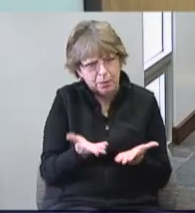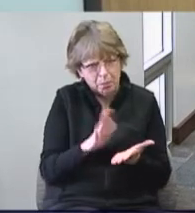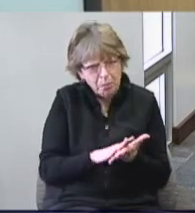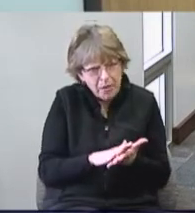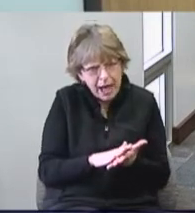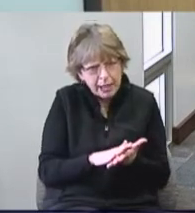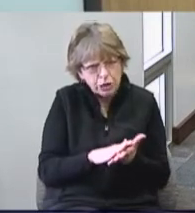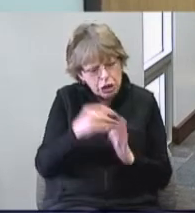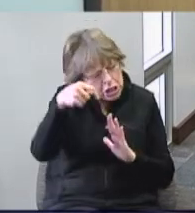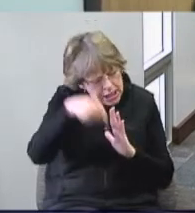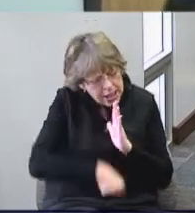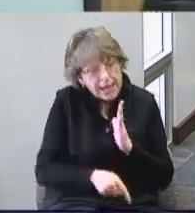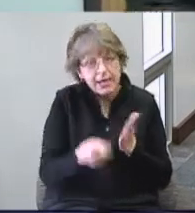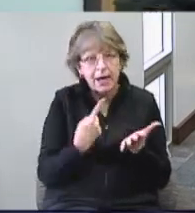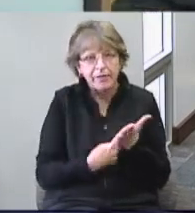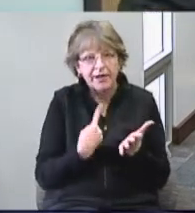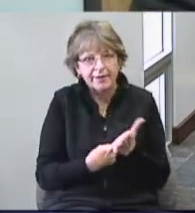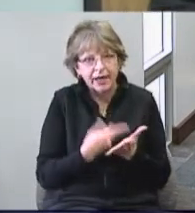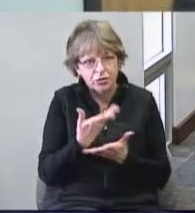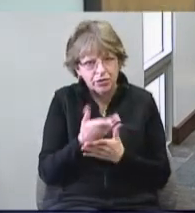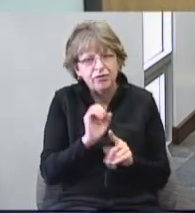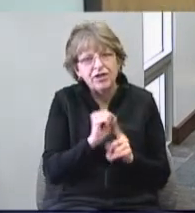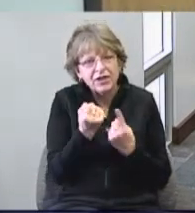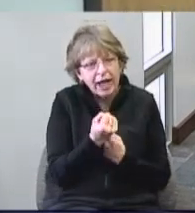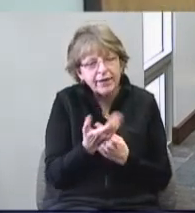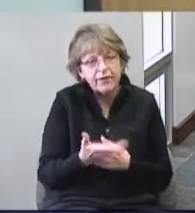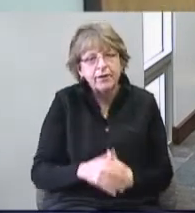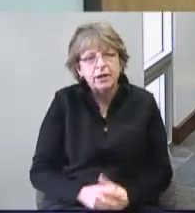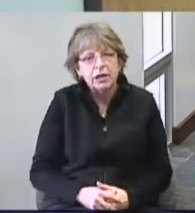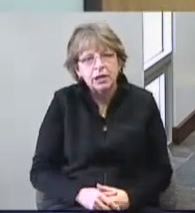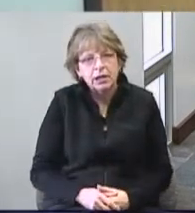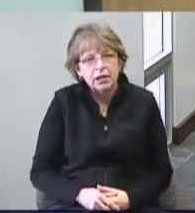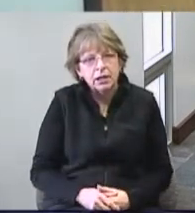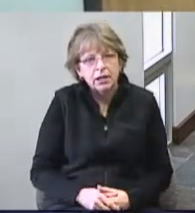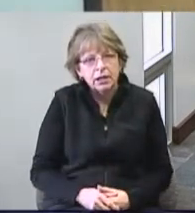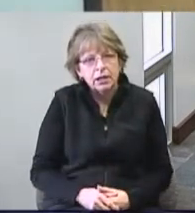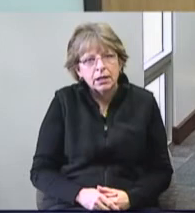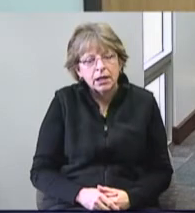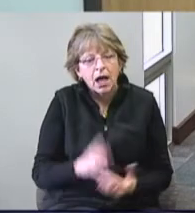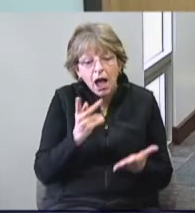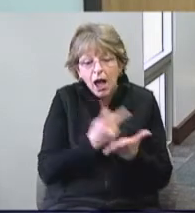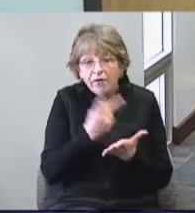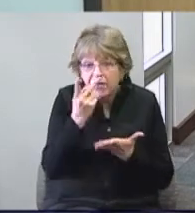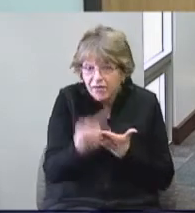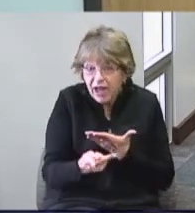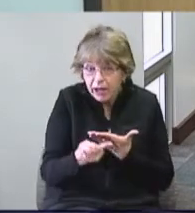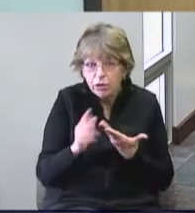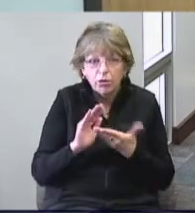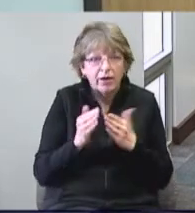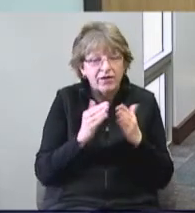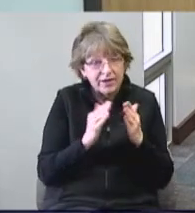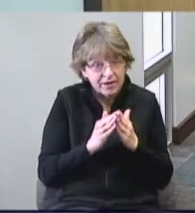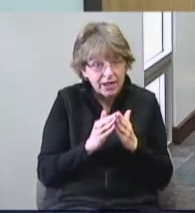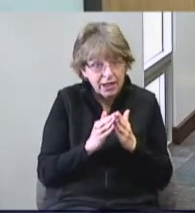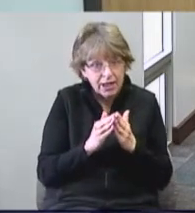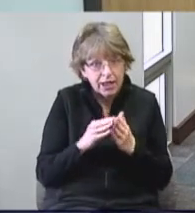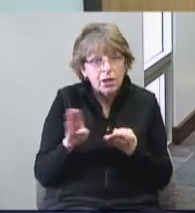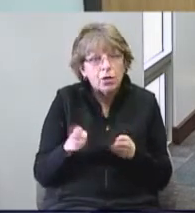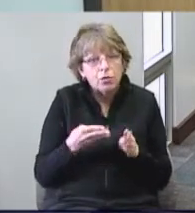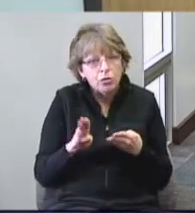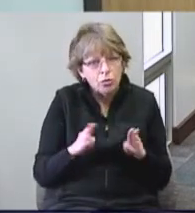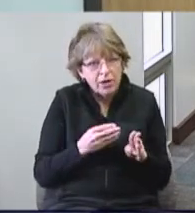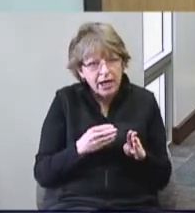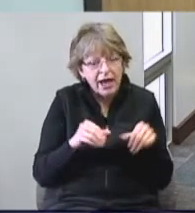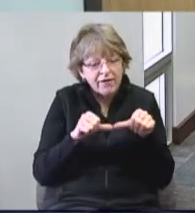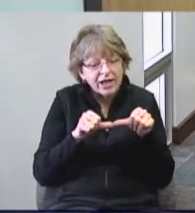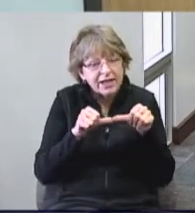discussion of this case, of the failure of the city to act consistently with